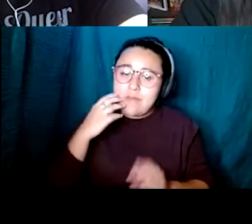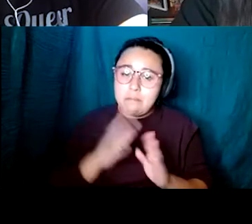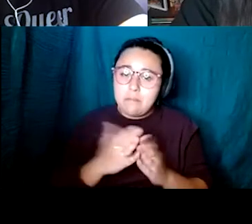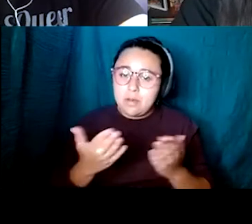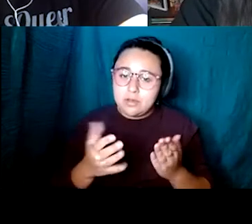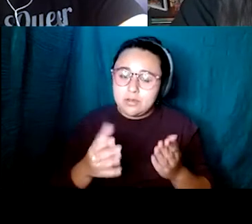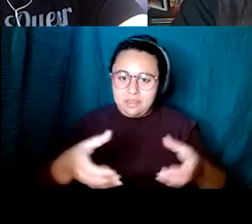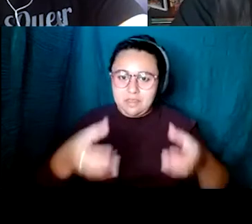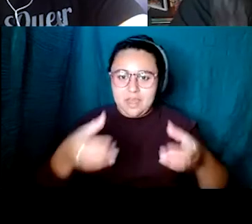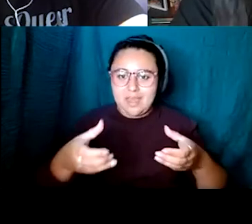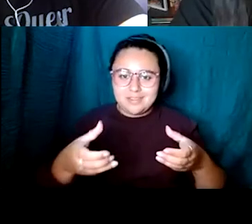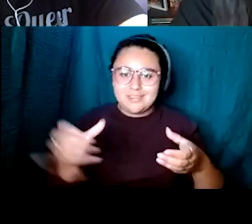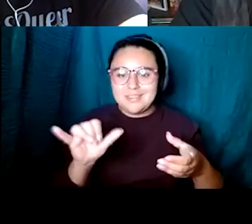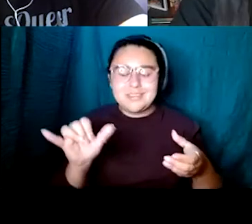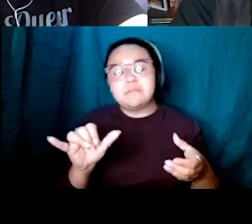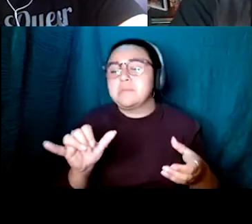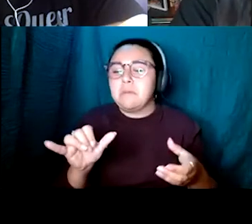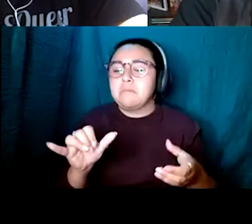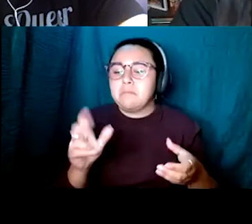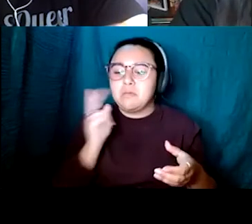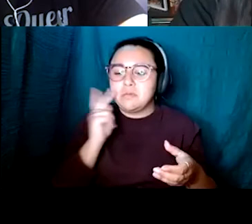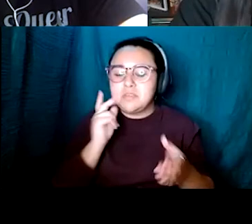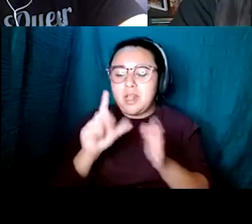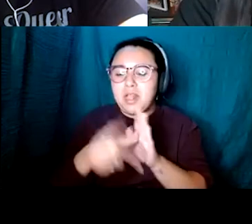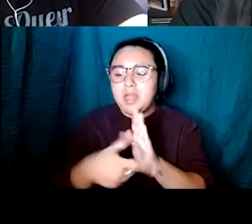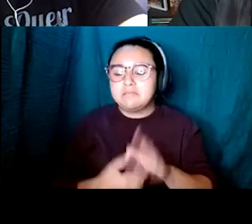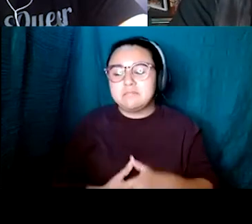know, maybe save that for volume two or something.